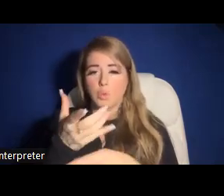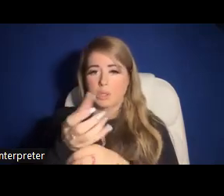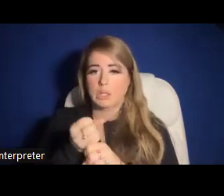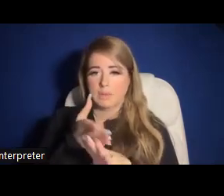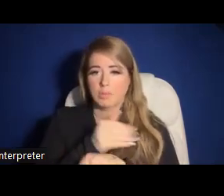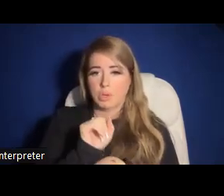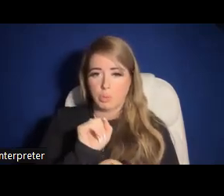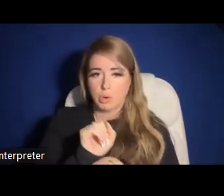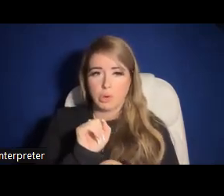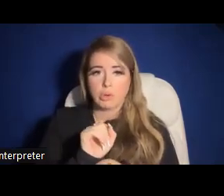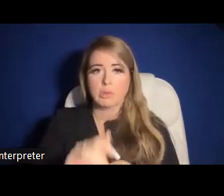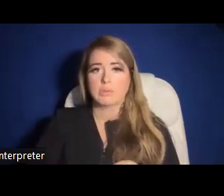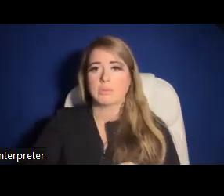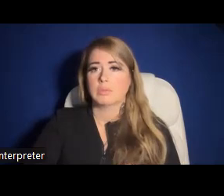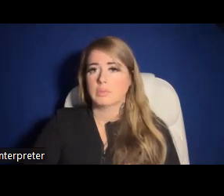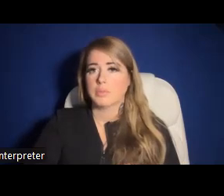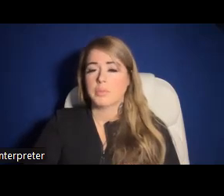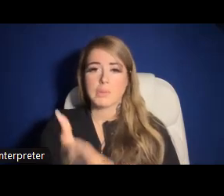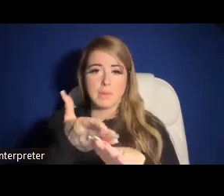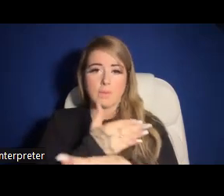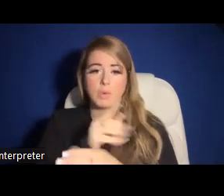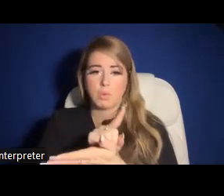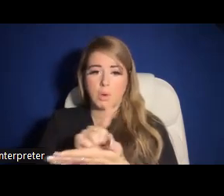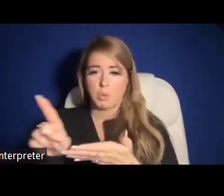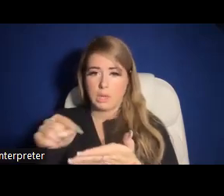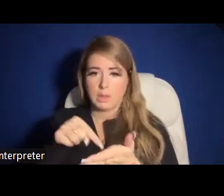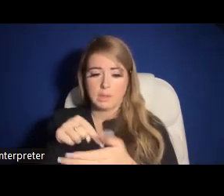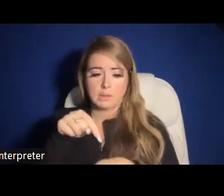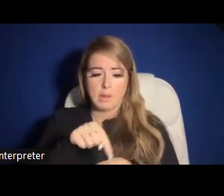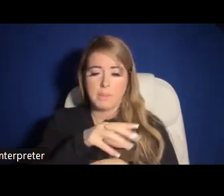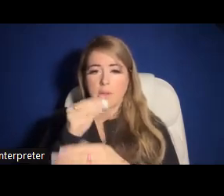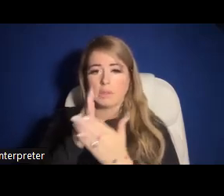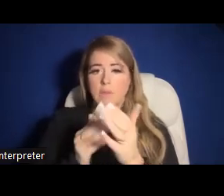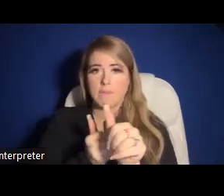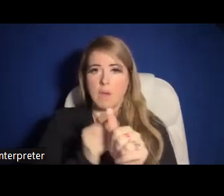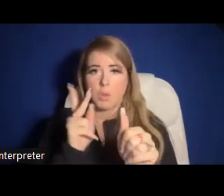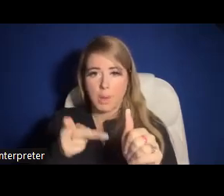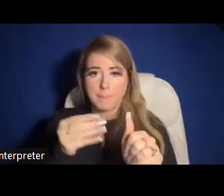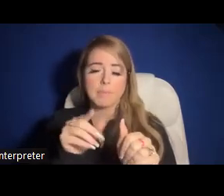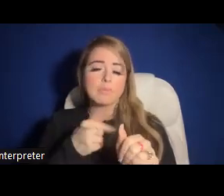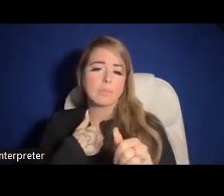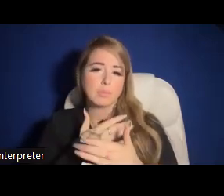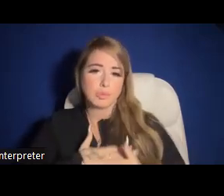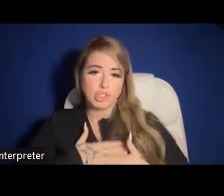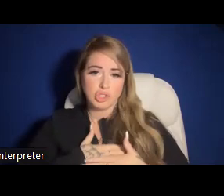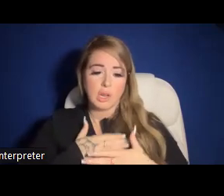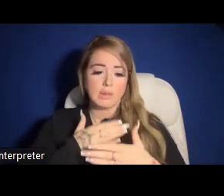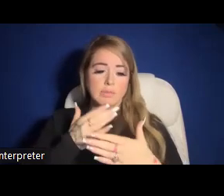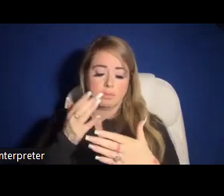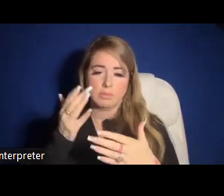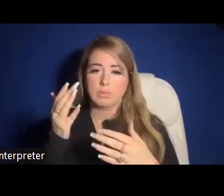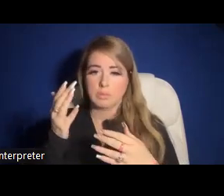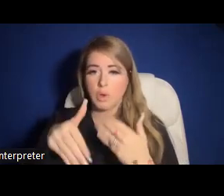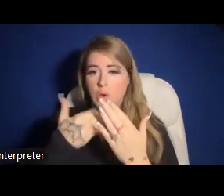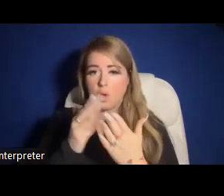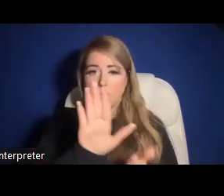pre-work prior to 1 week this time and some follow-up, and I appreciate